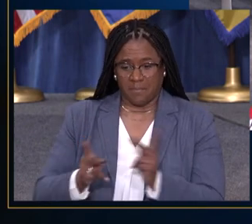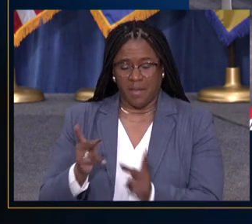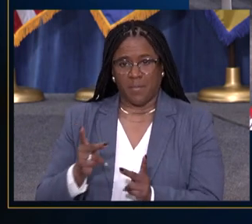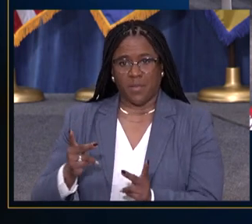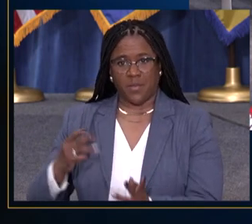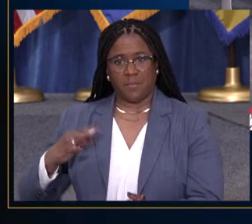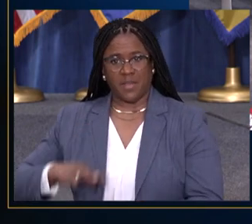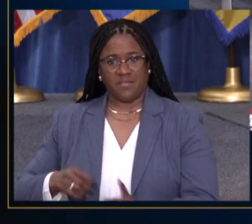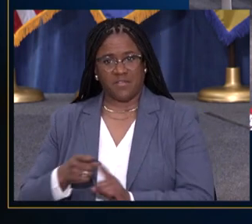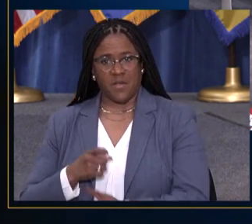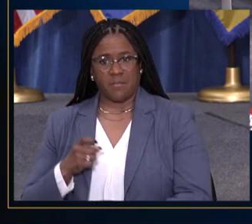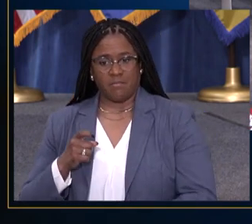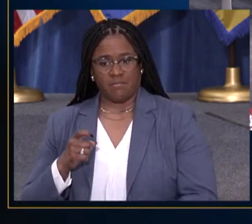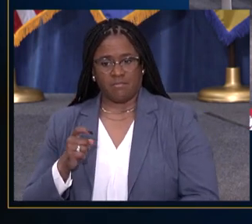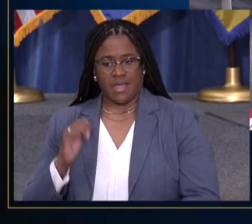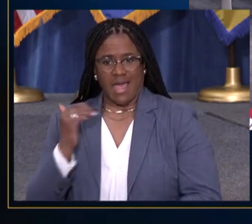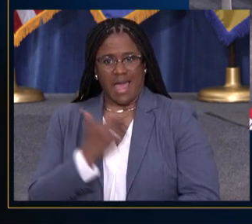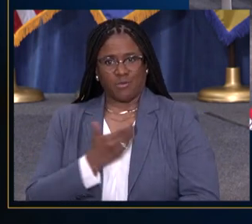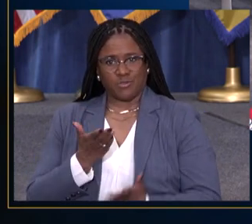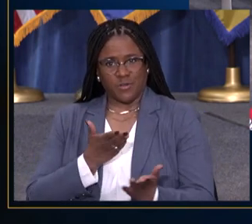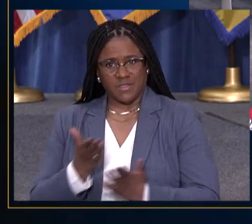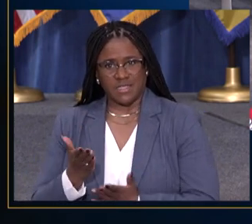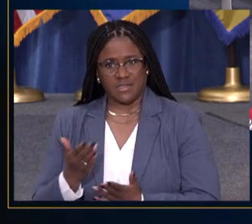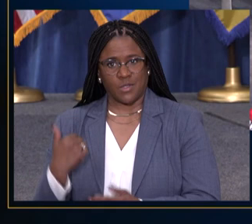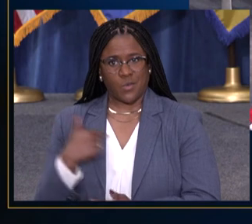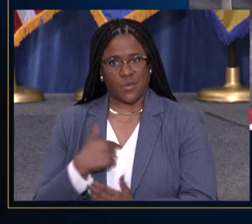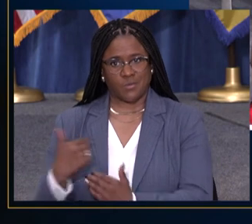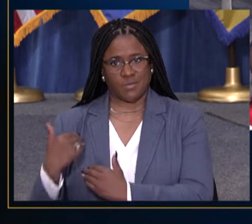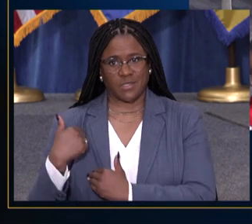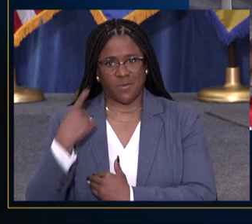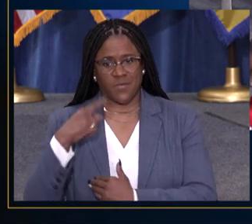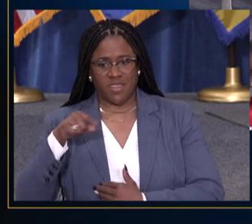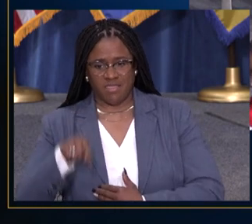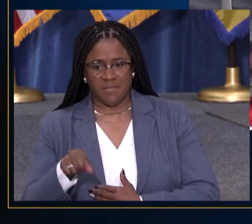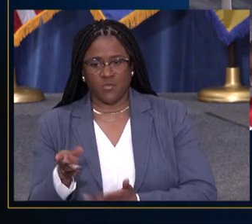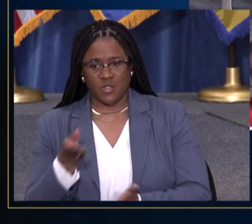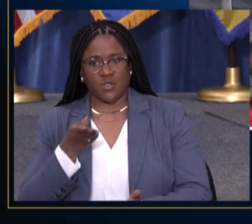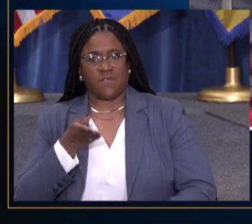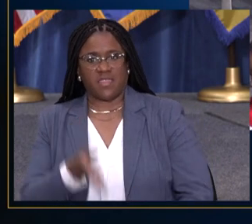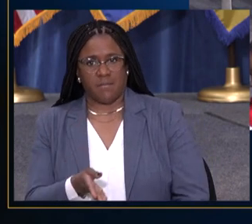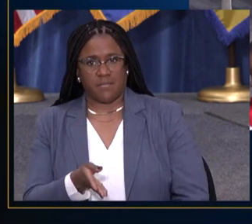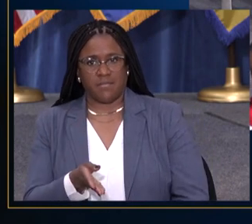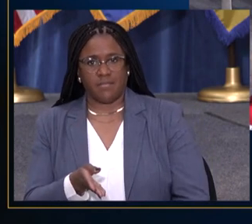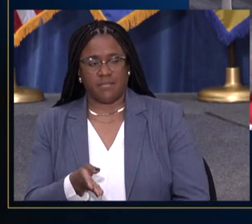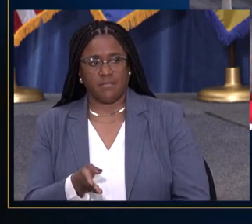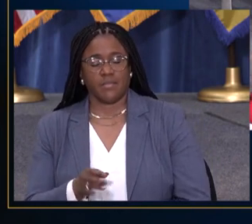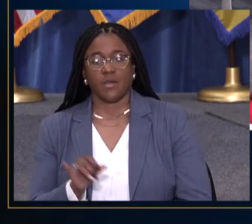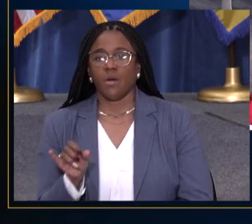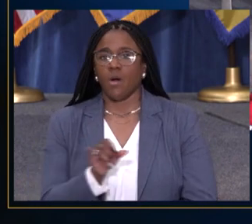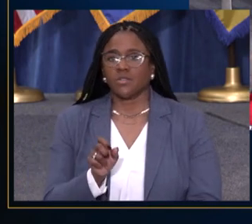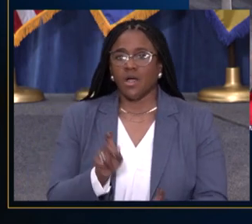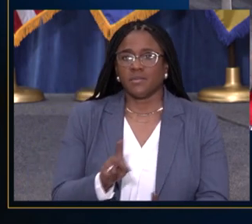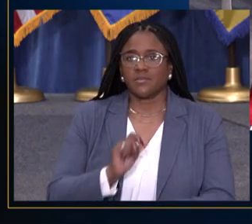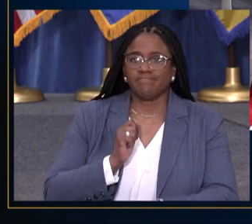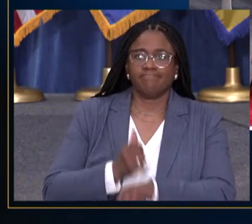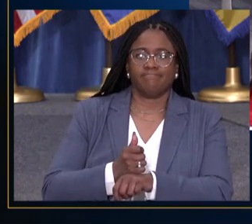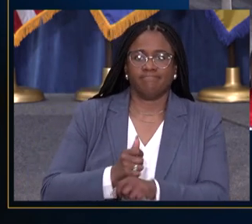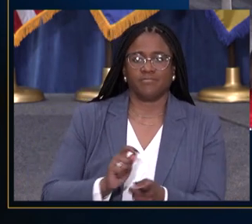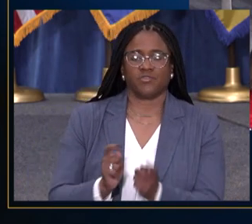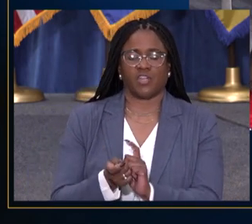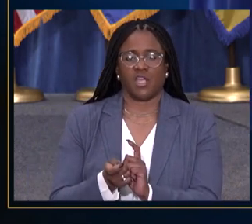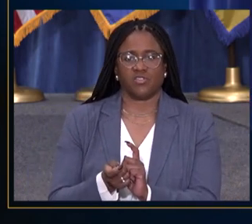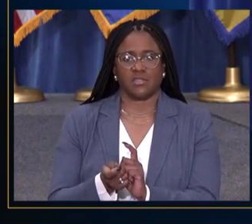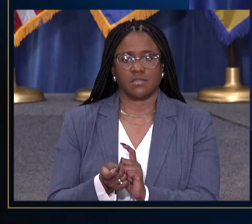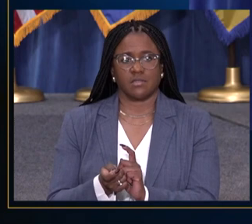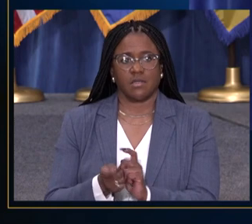we have a responsibility for, the number of beneficiaries that we serve, but also the opportunity to implement changes